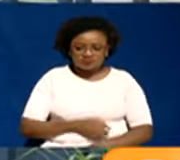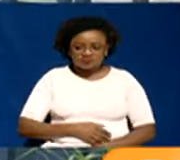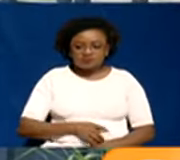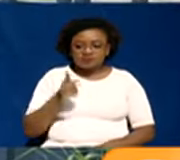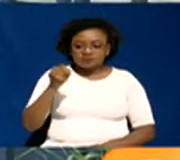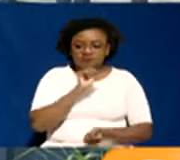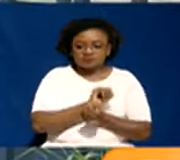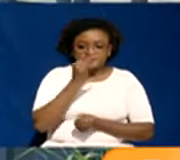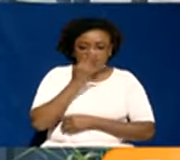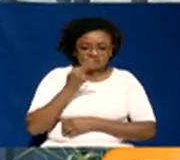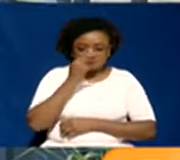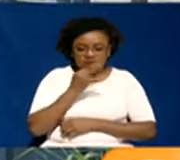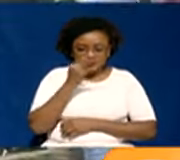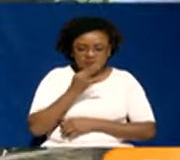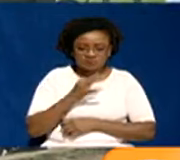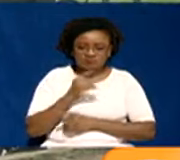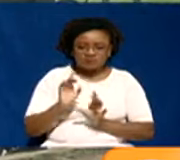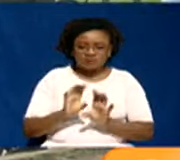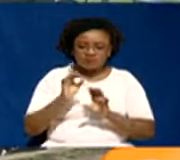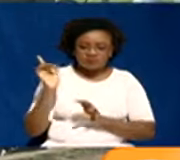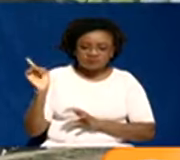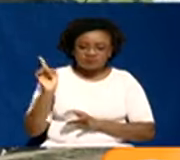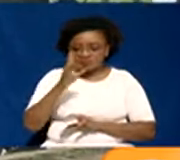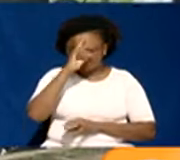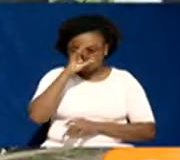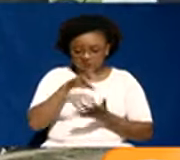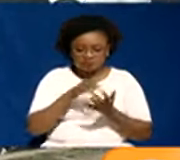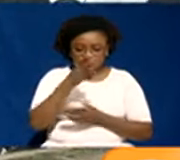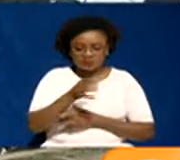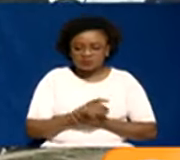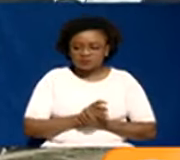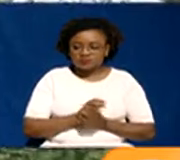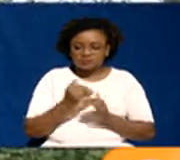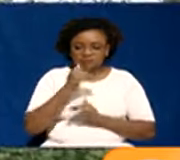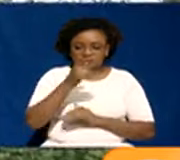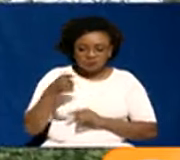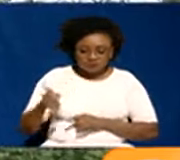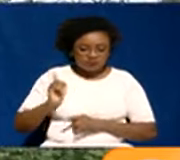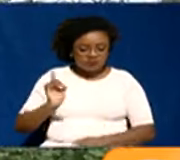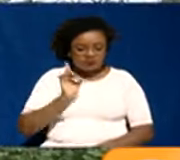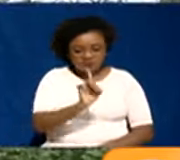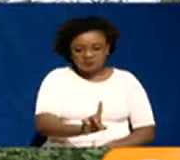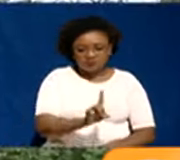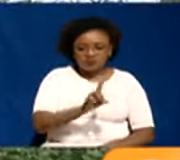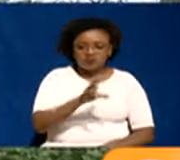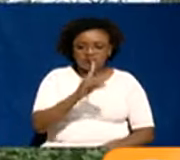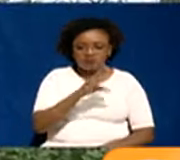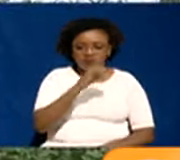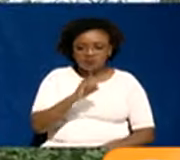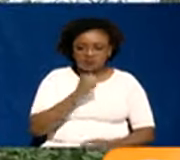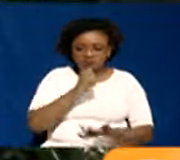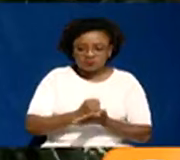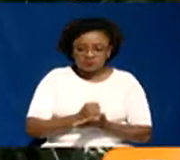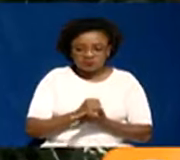was arrested on Wednesday and booked at muda police station after he presented himself at DCI